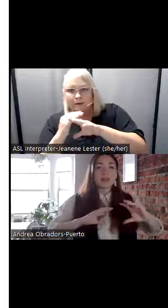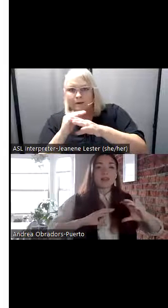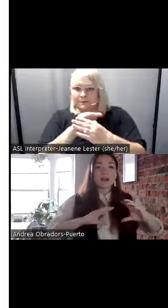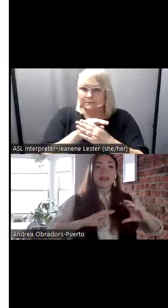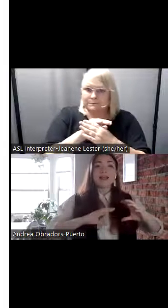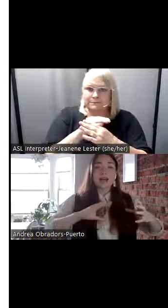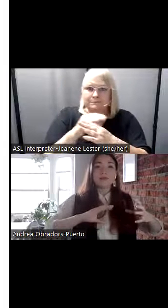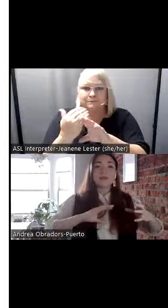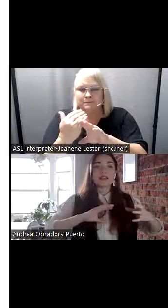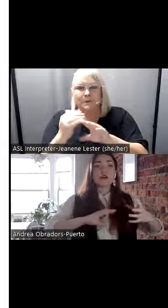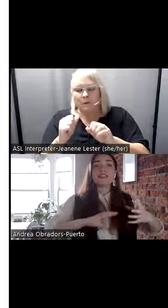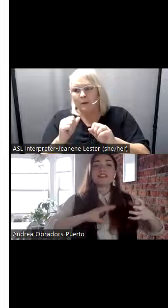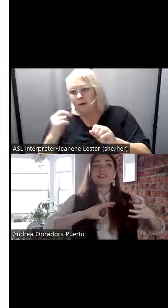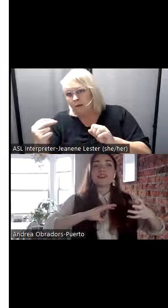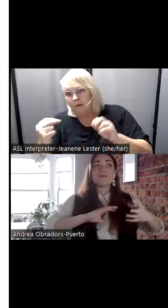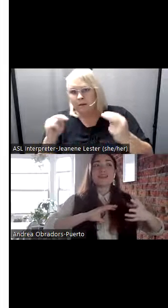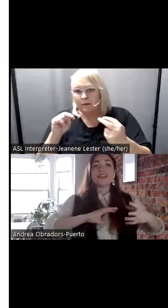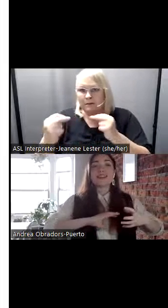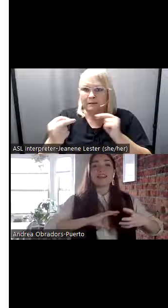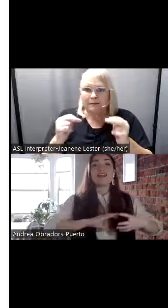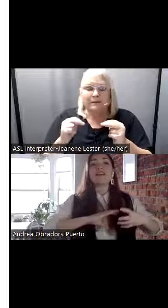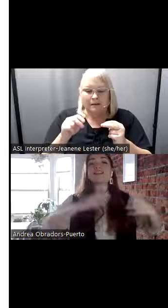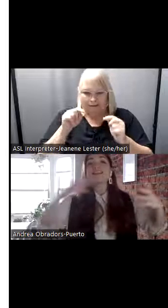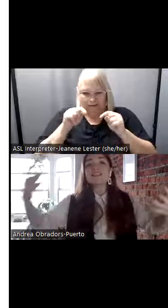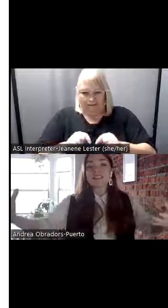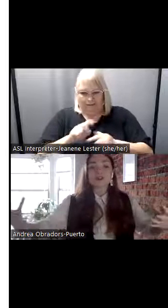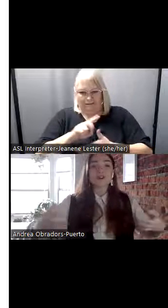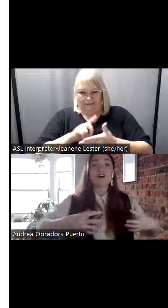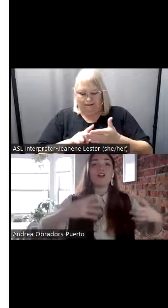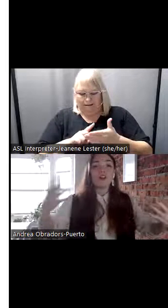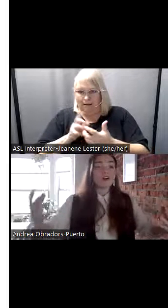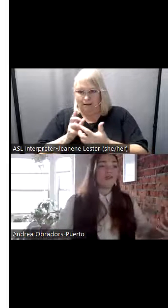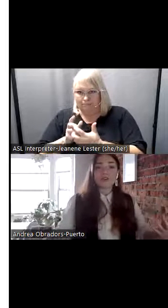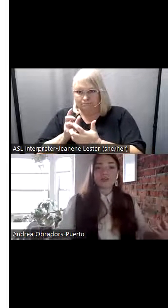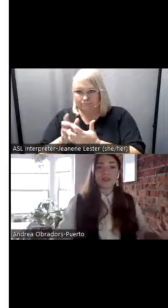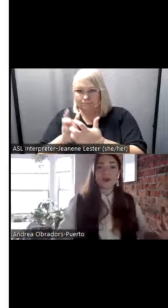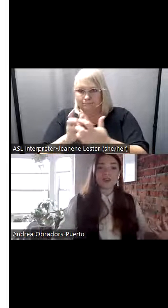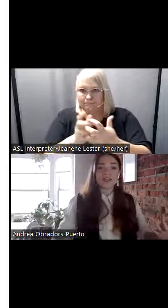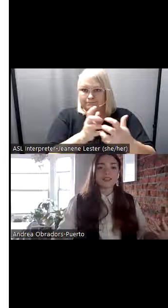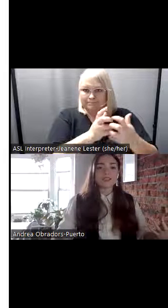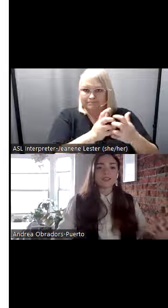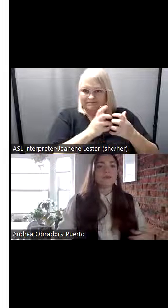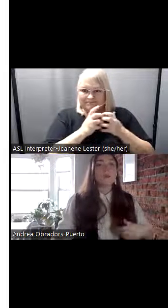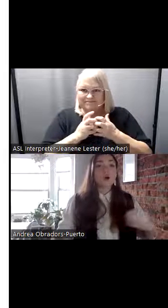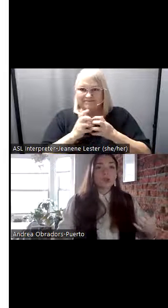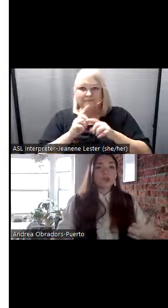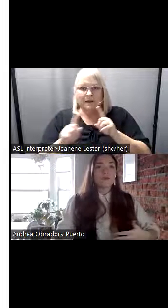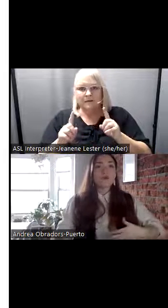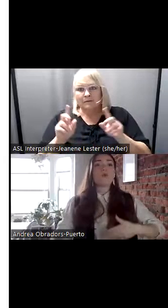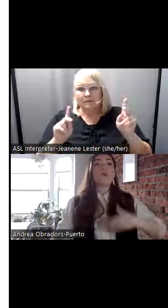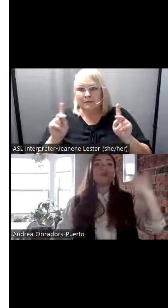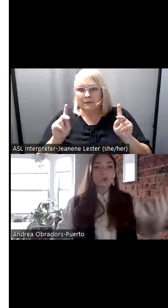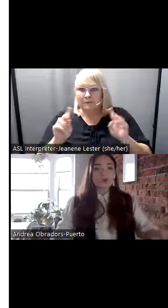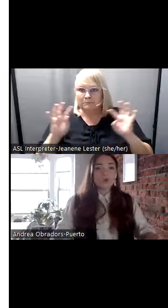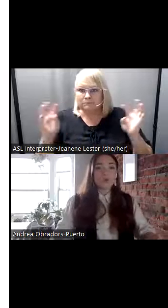something that it helps, or it makes it easier for all of our different audiences. Okay,